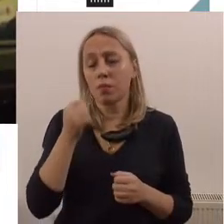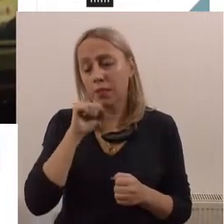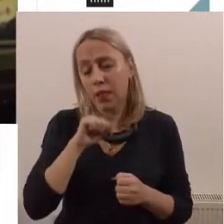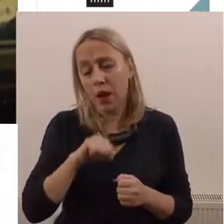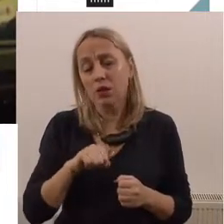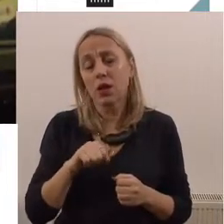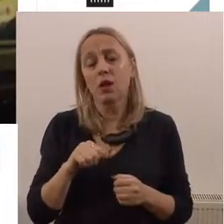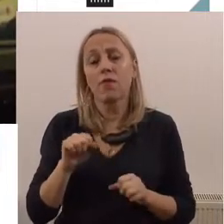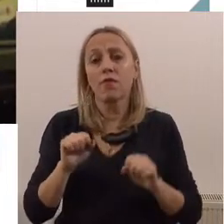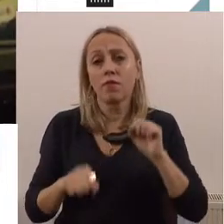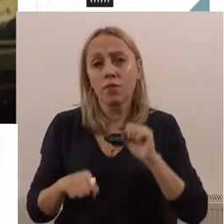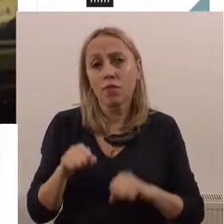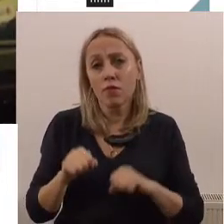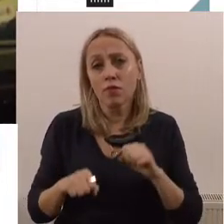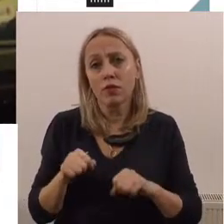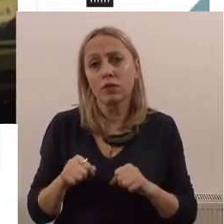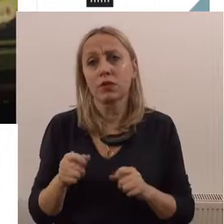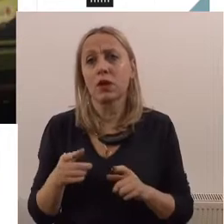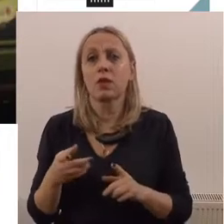and